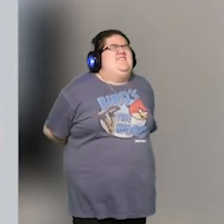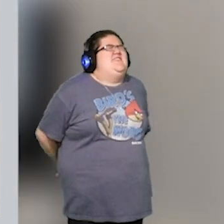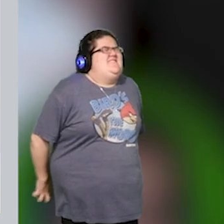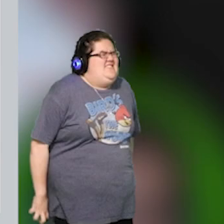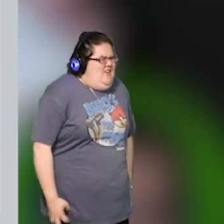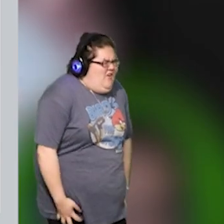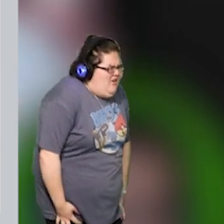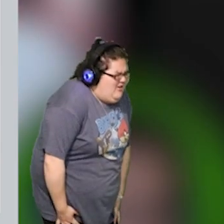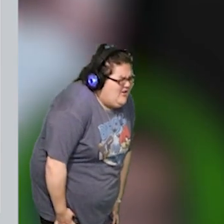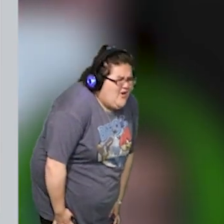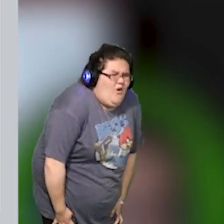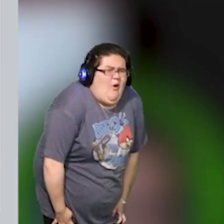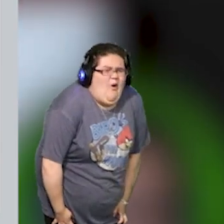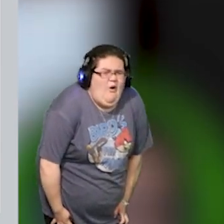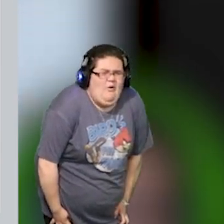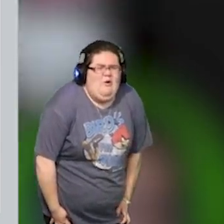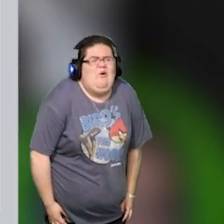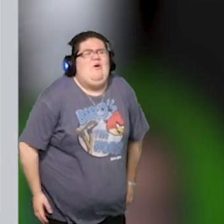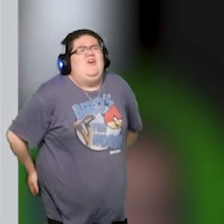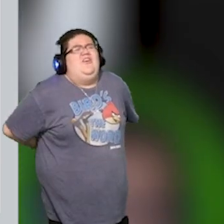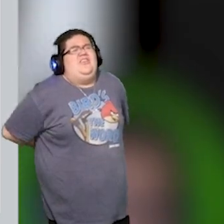Whoa. Oh, man.